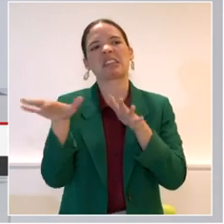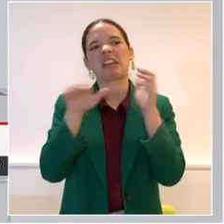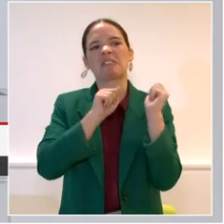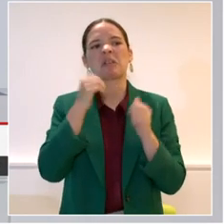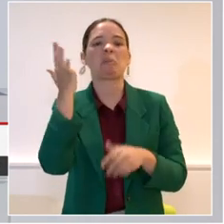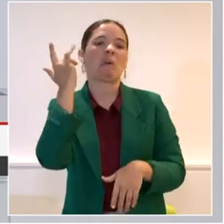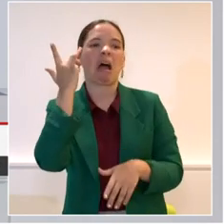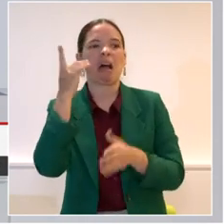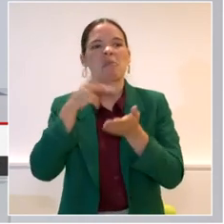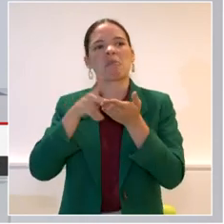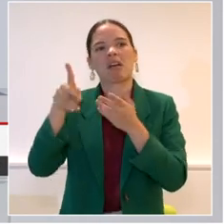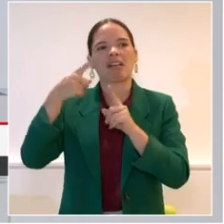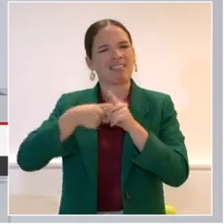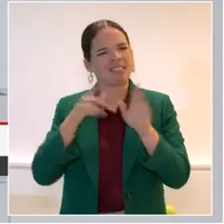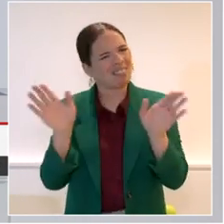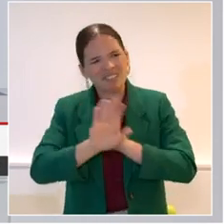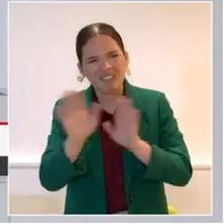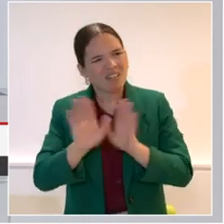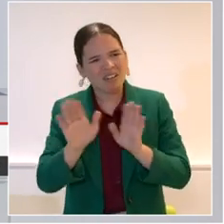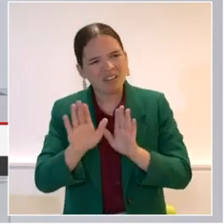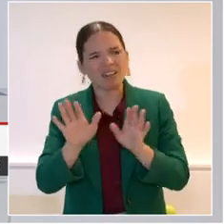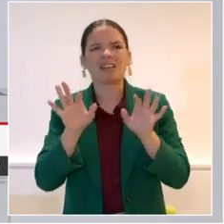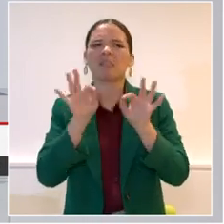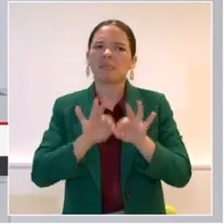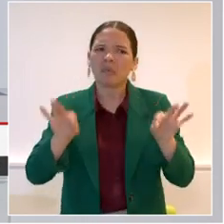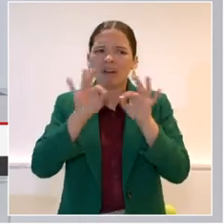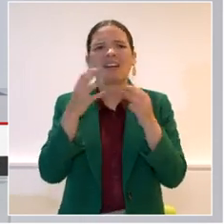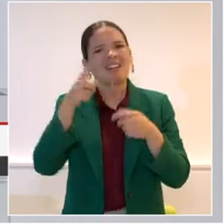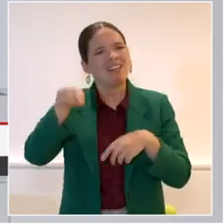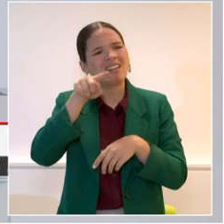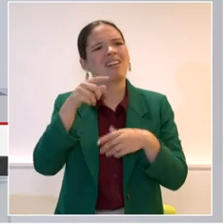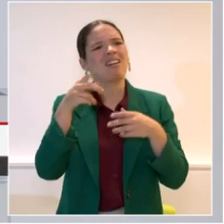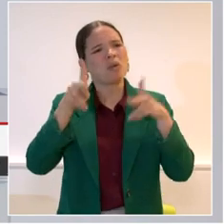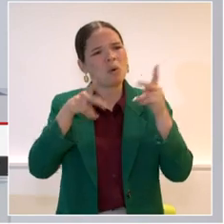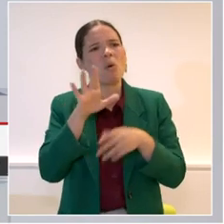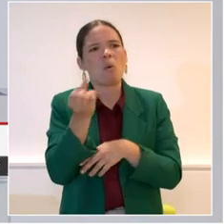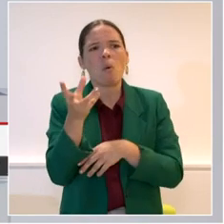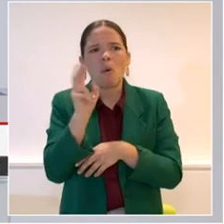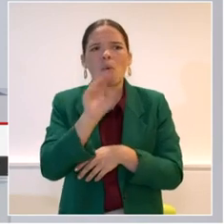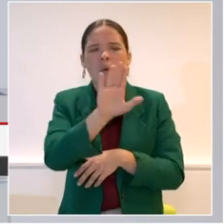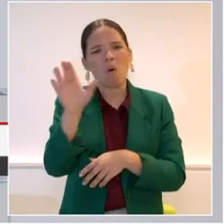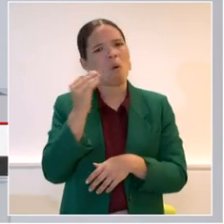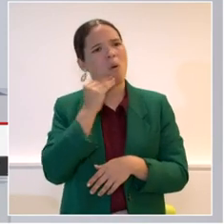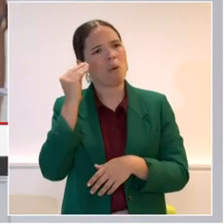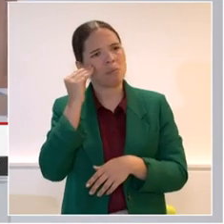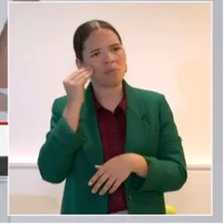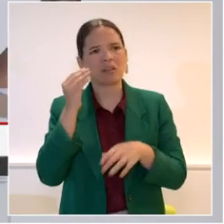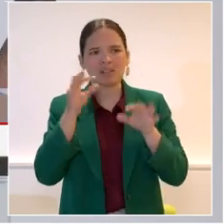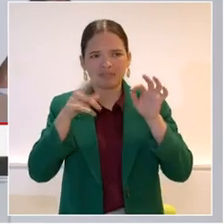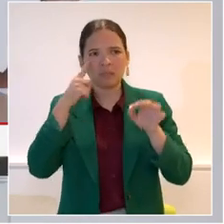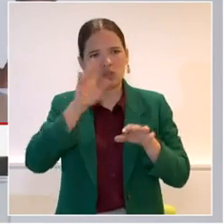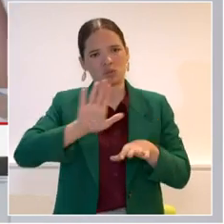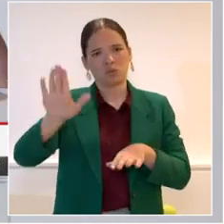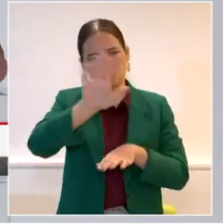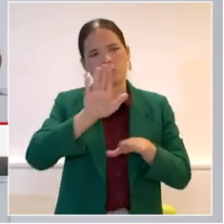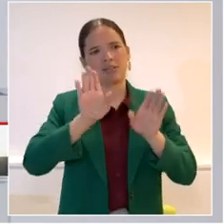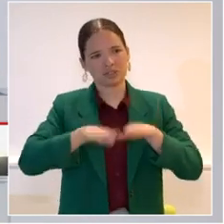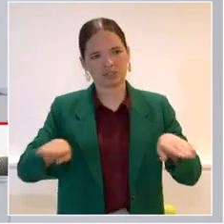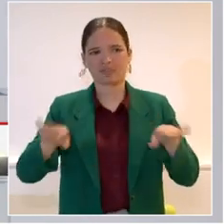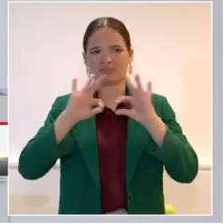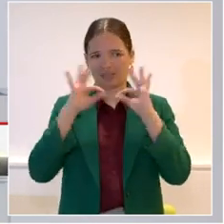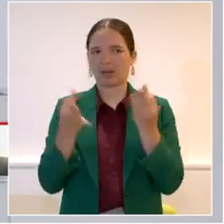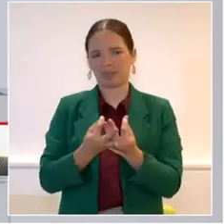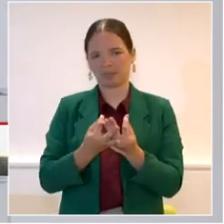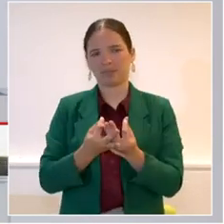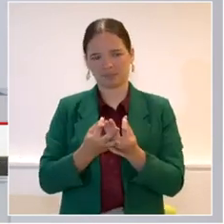of their own where they can provide for their children. So similarly, we're so excited about this space because we